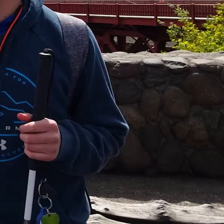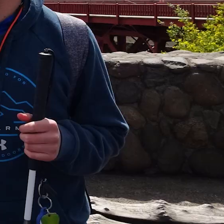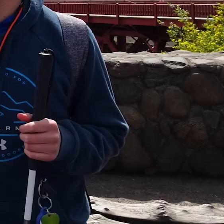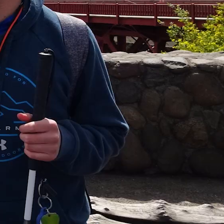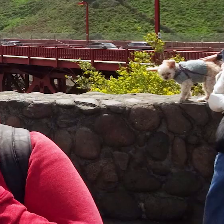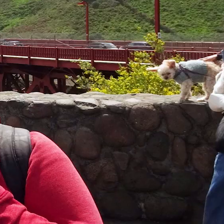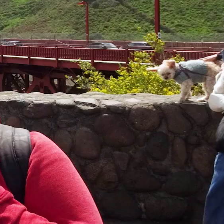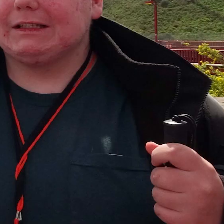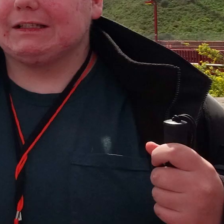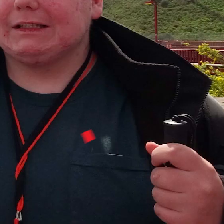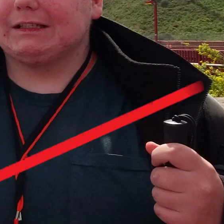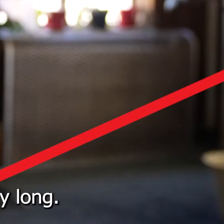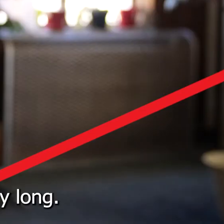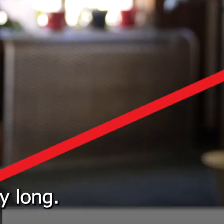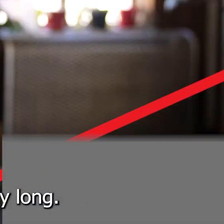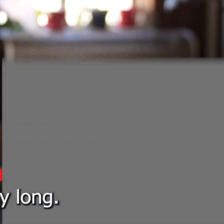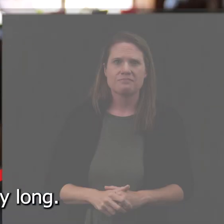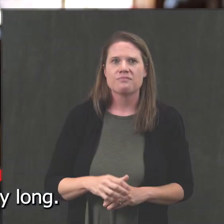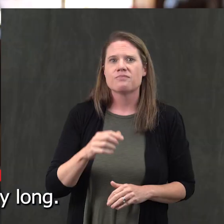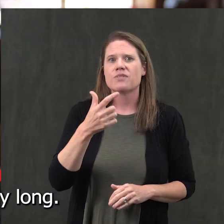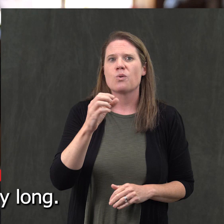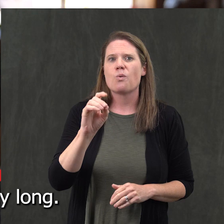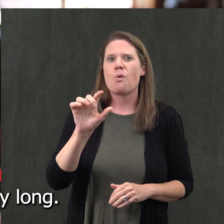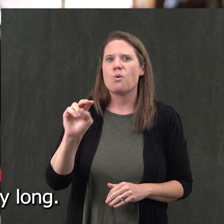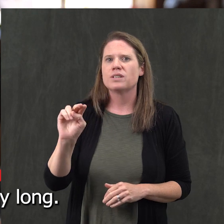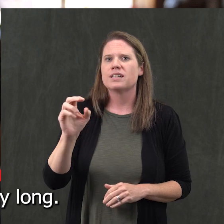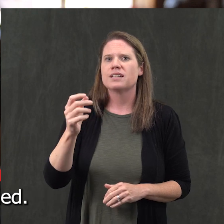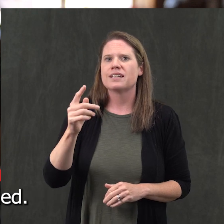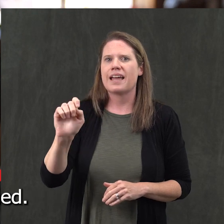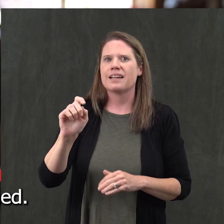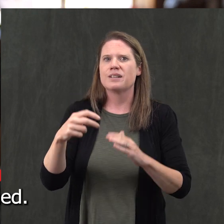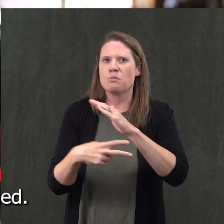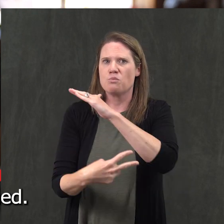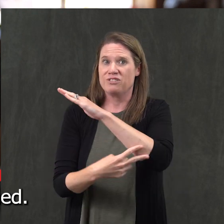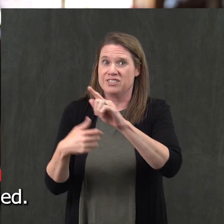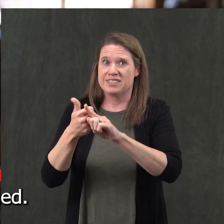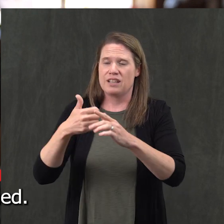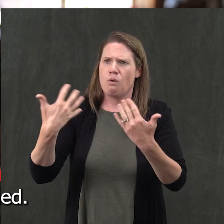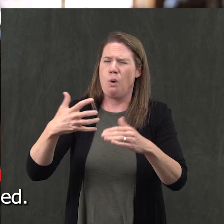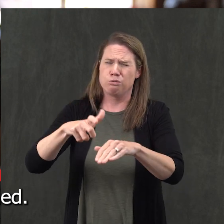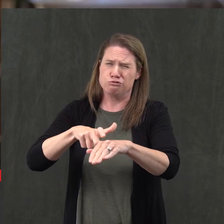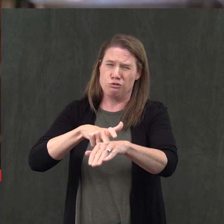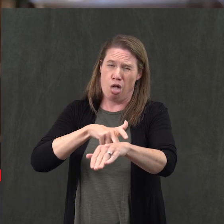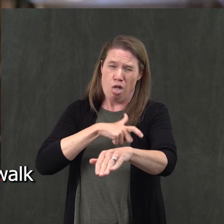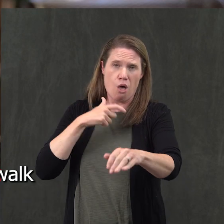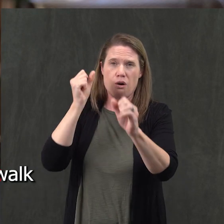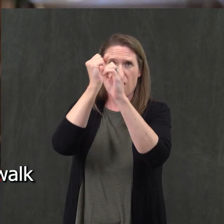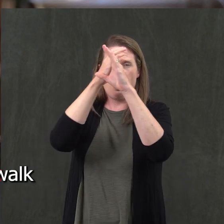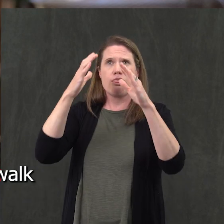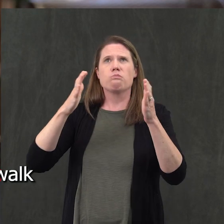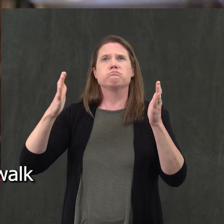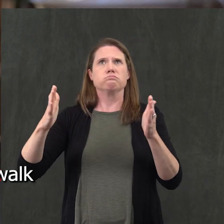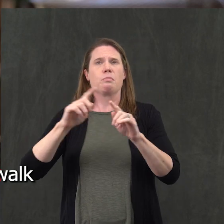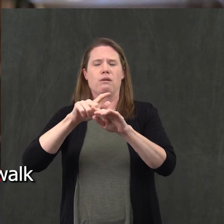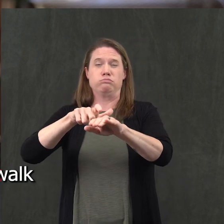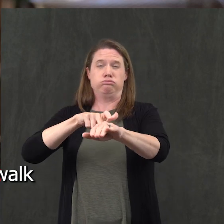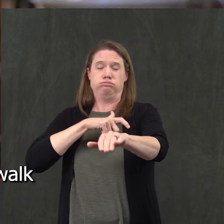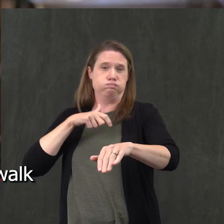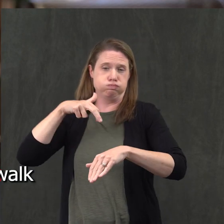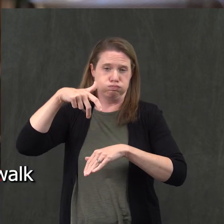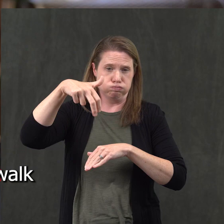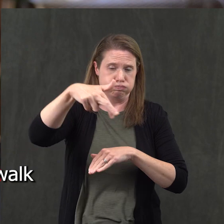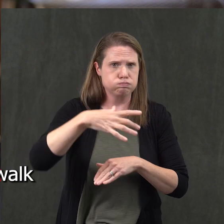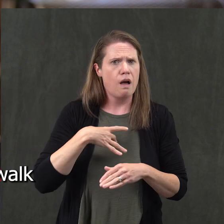posed by the Golden Gate Bridge. Kelton. The Golden Gate Bridge is very long, longer than what I imagined. Seamus. I liked that you could just